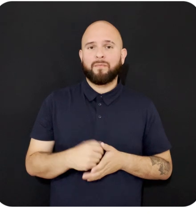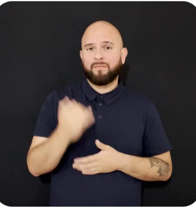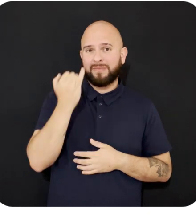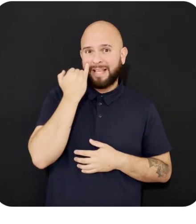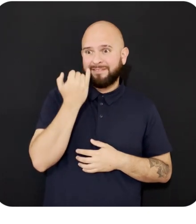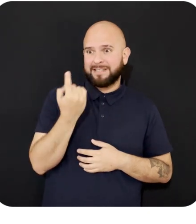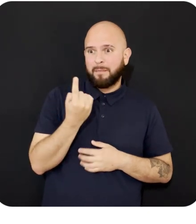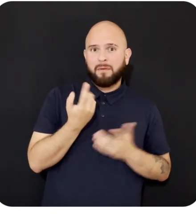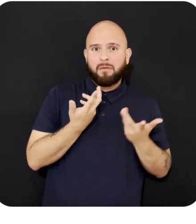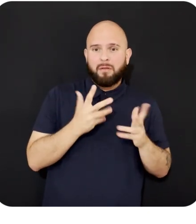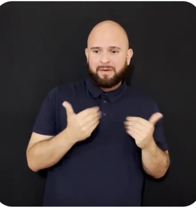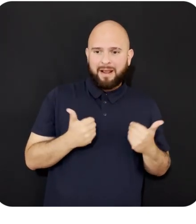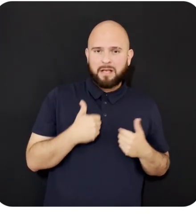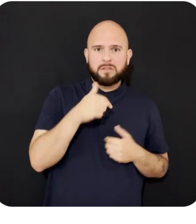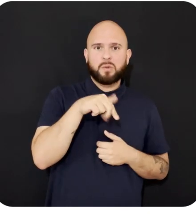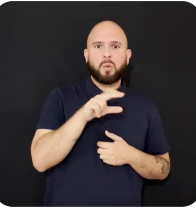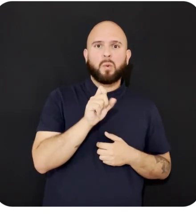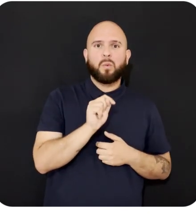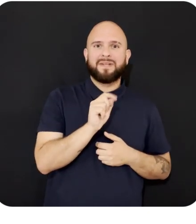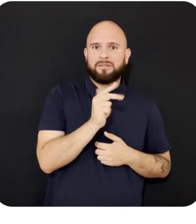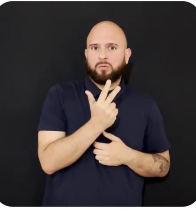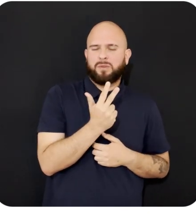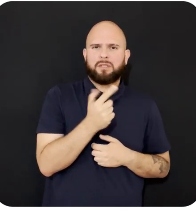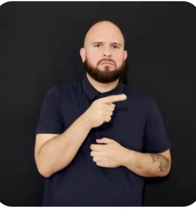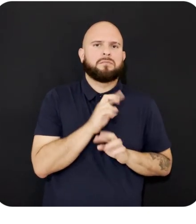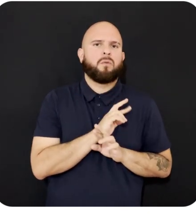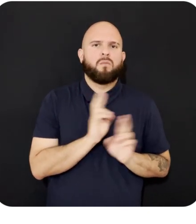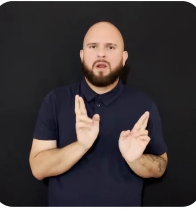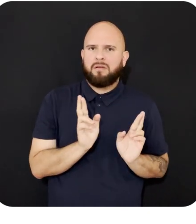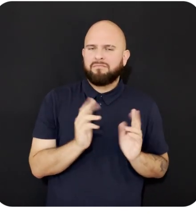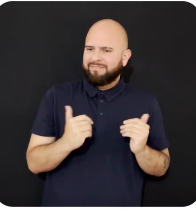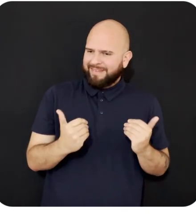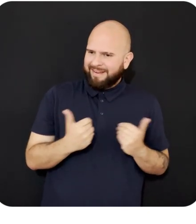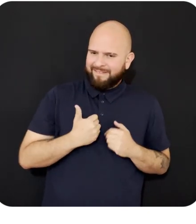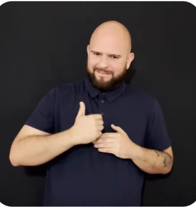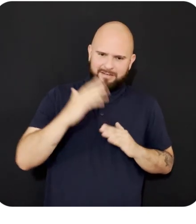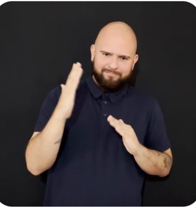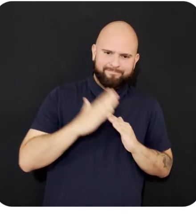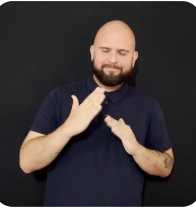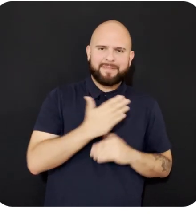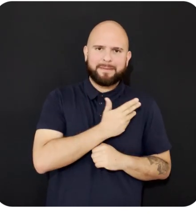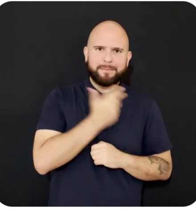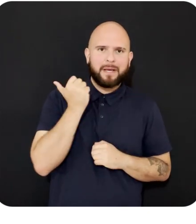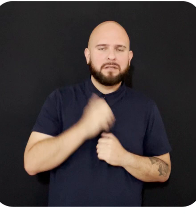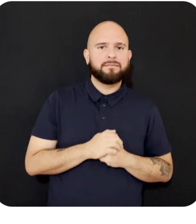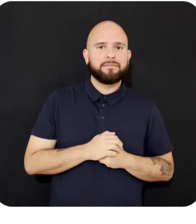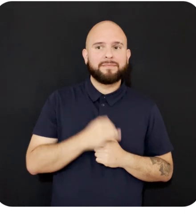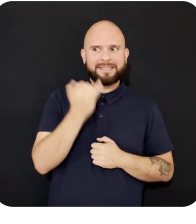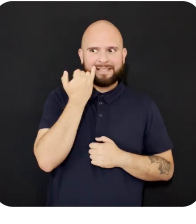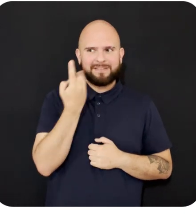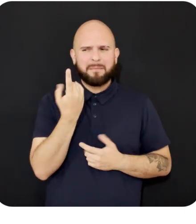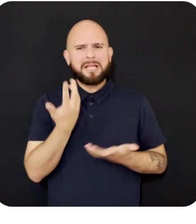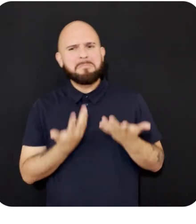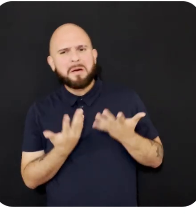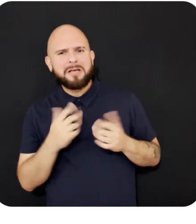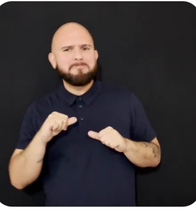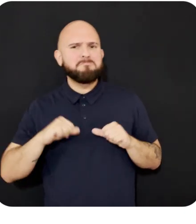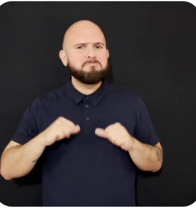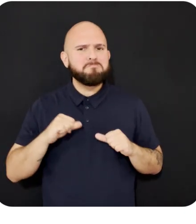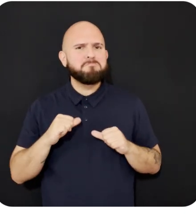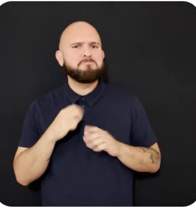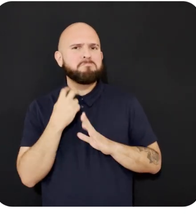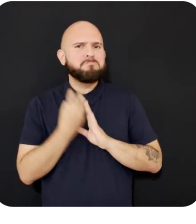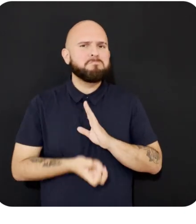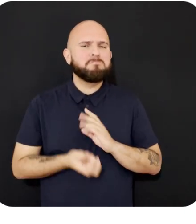If someone has a Quest 3, they're set. They have the best. If someone is waiting to jump into mixed reality,